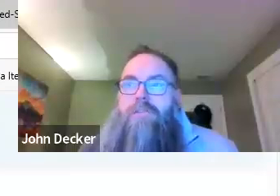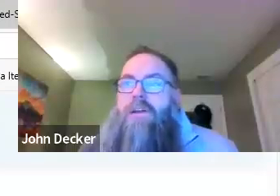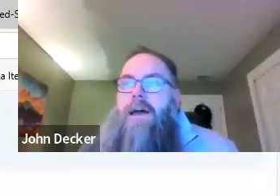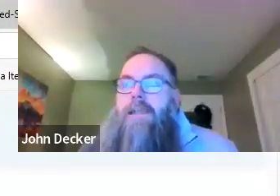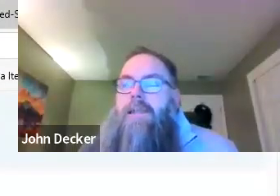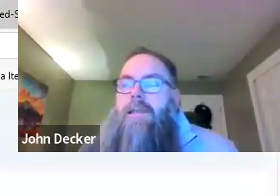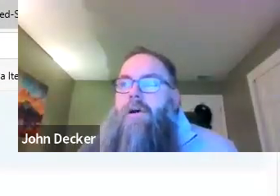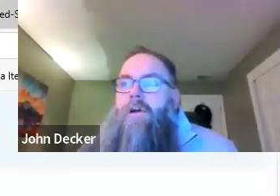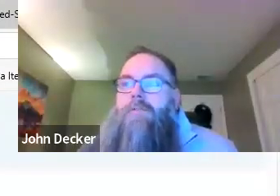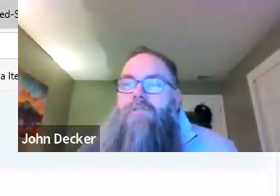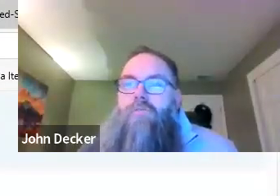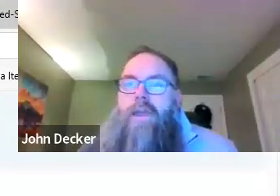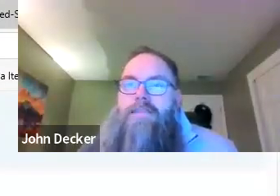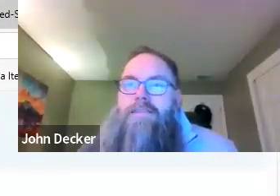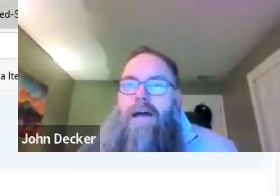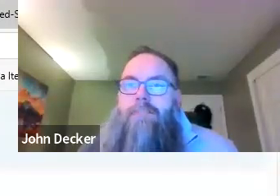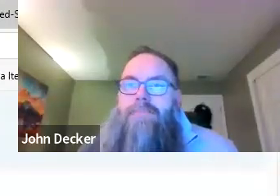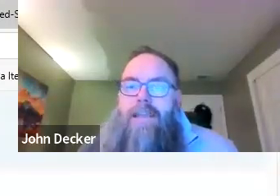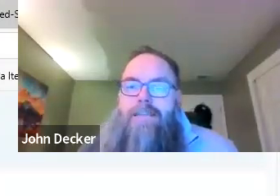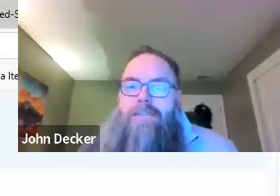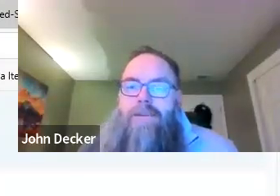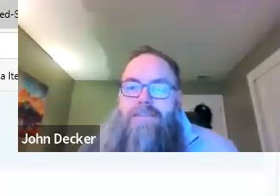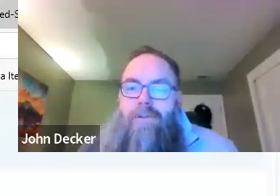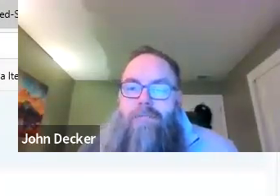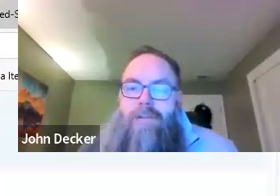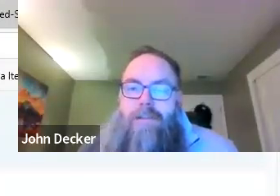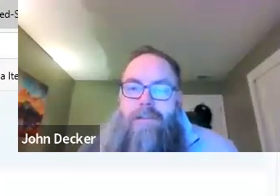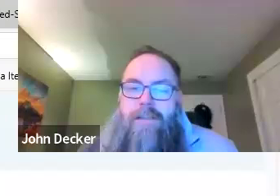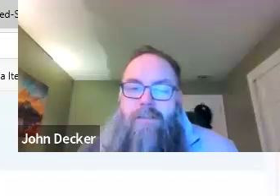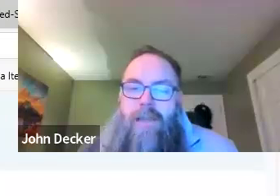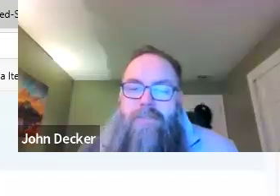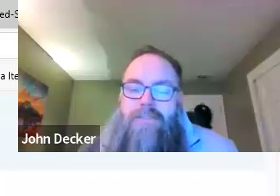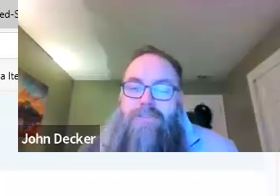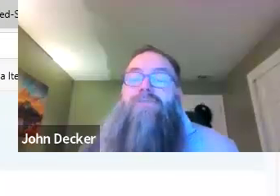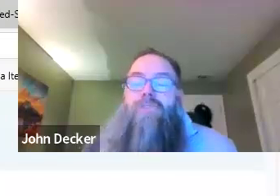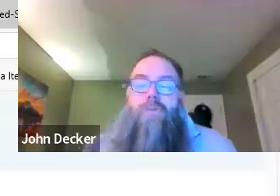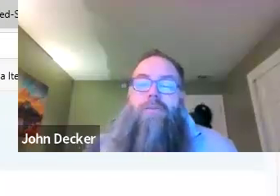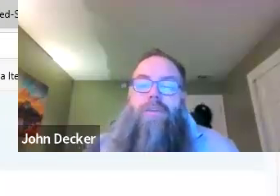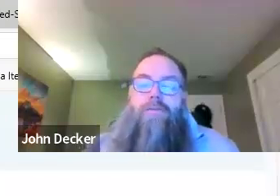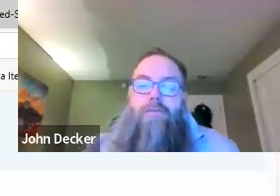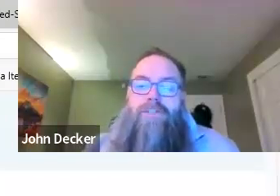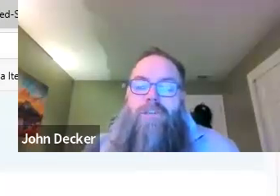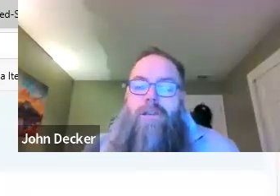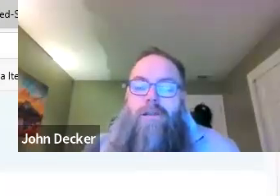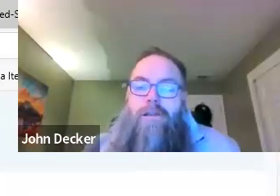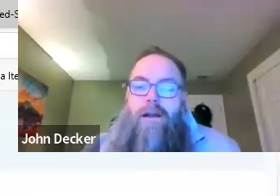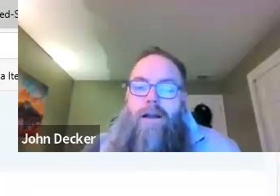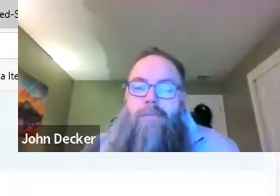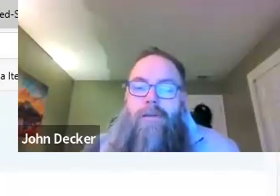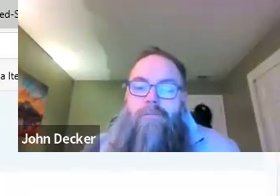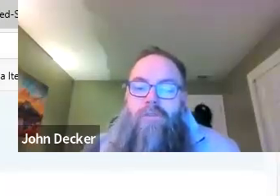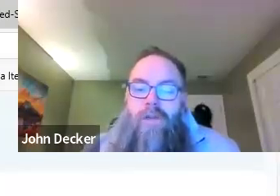want to ensure that we've got all of your rates updated to the best of our ability now that we have this new QIP